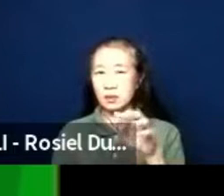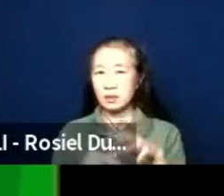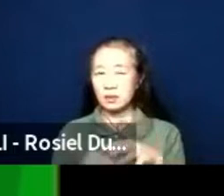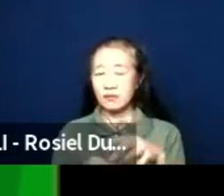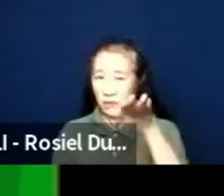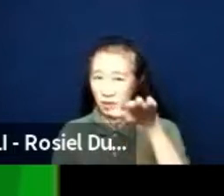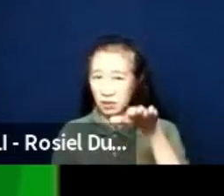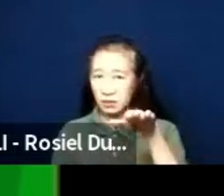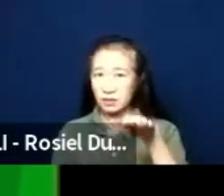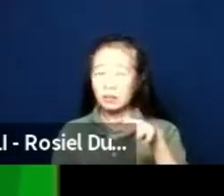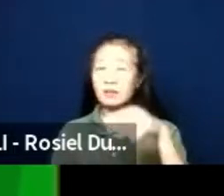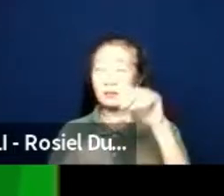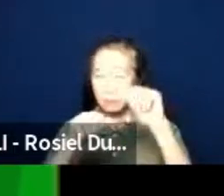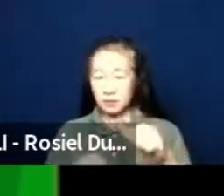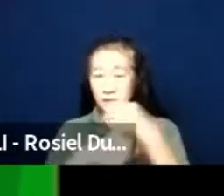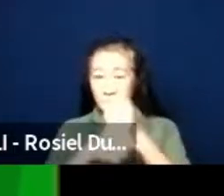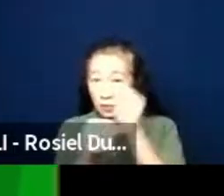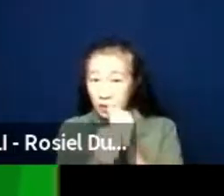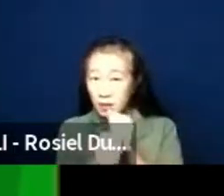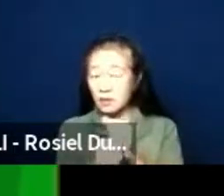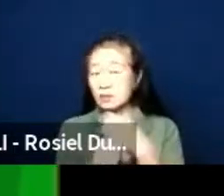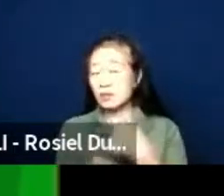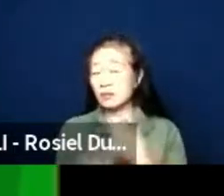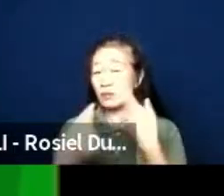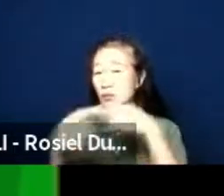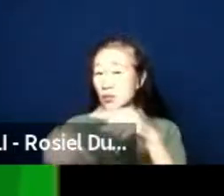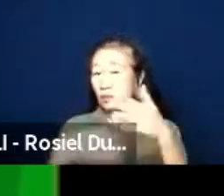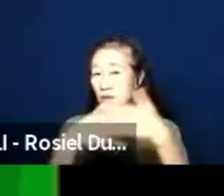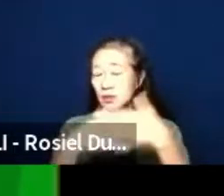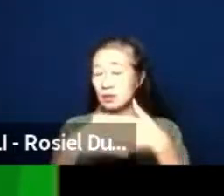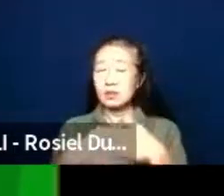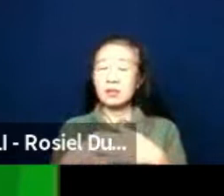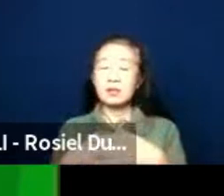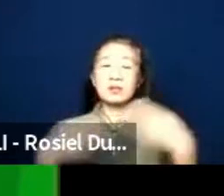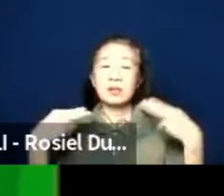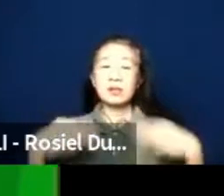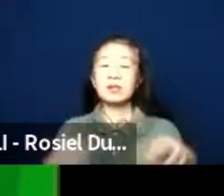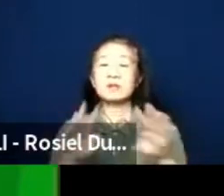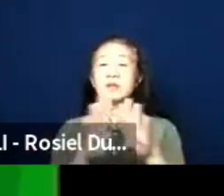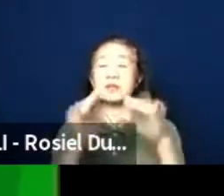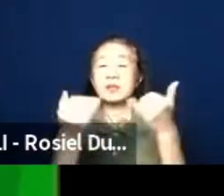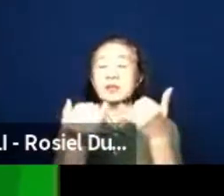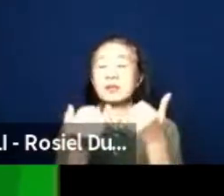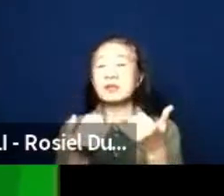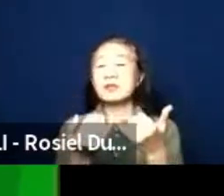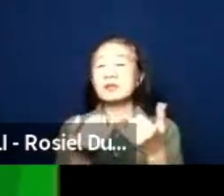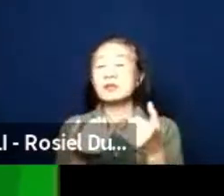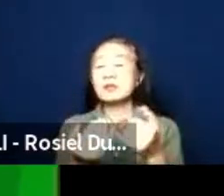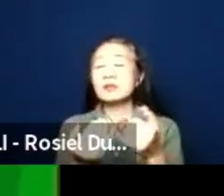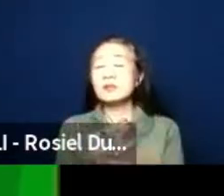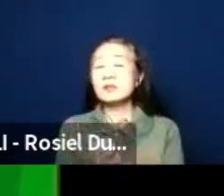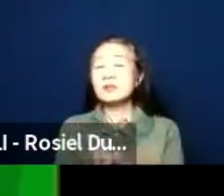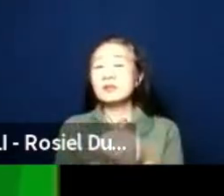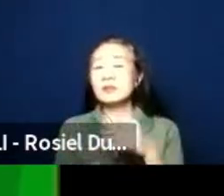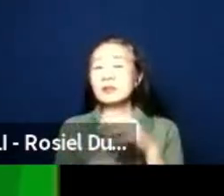self-initiate, go to your nearest barangay health center, police station, or barangay hall and tell